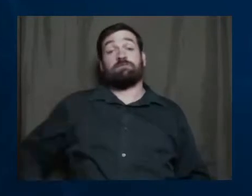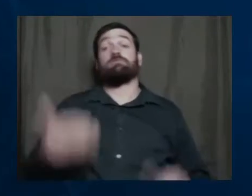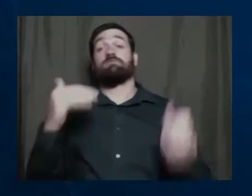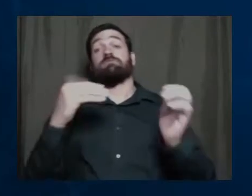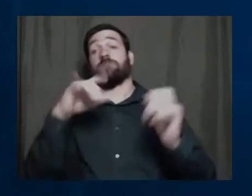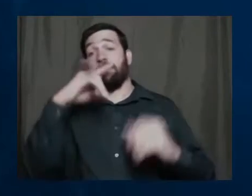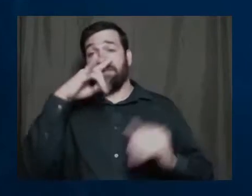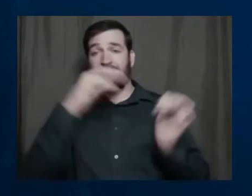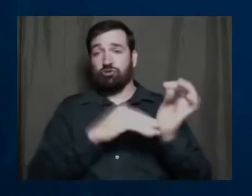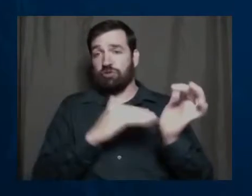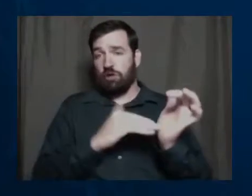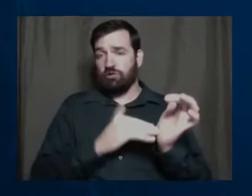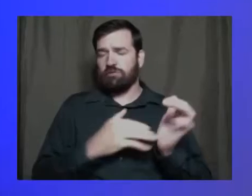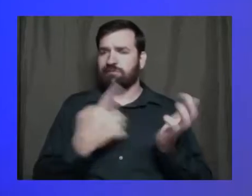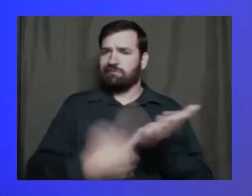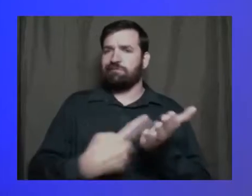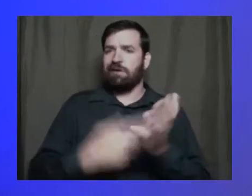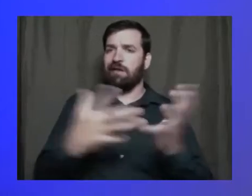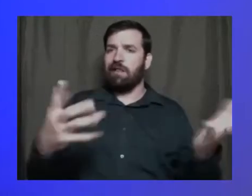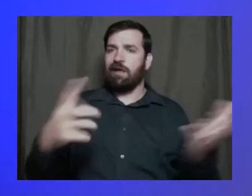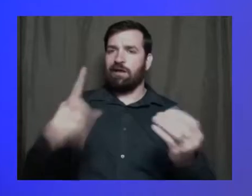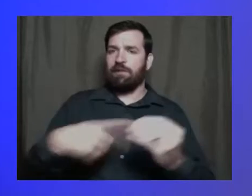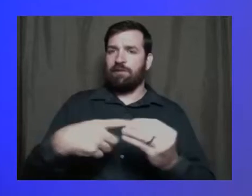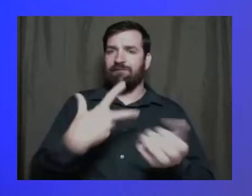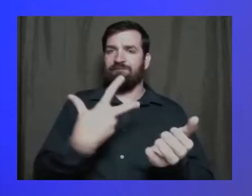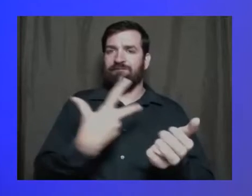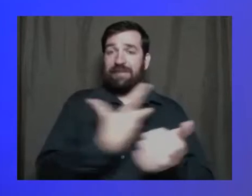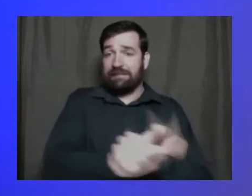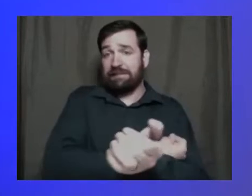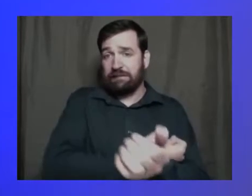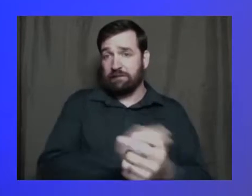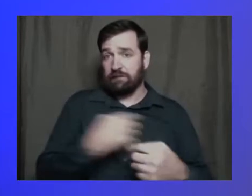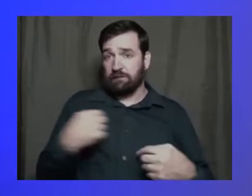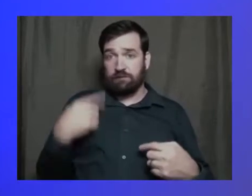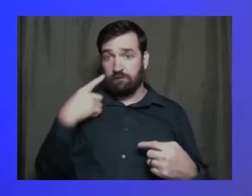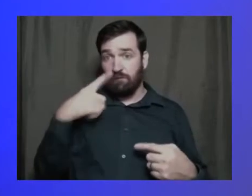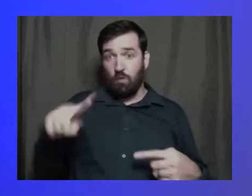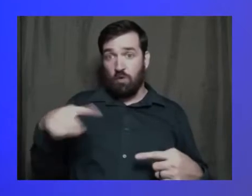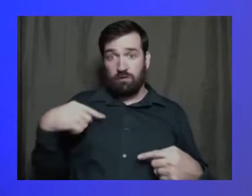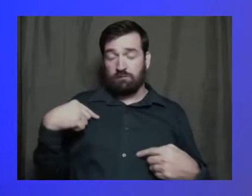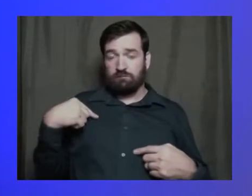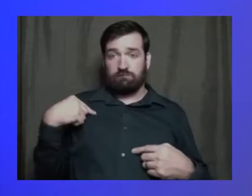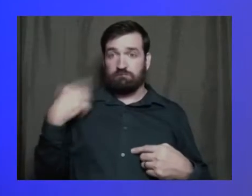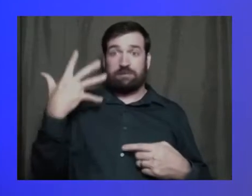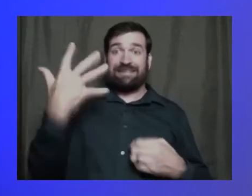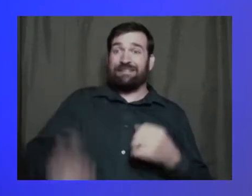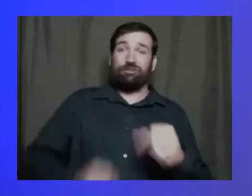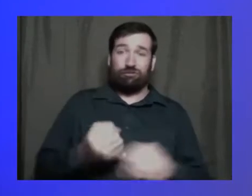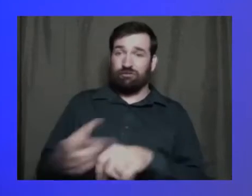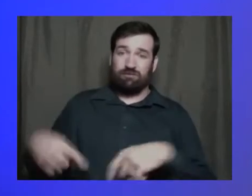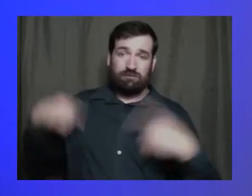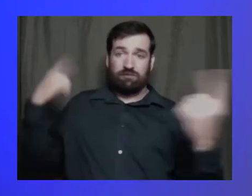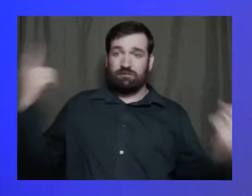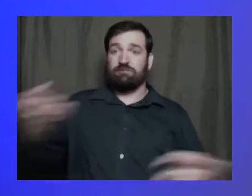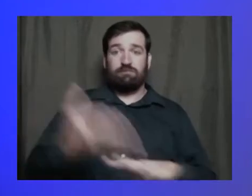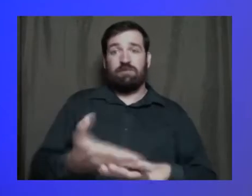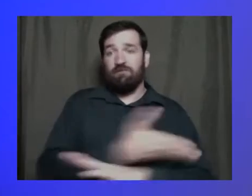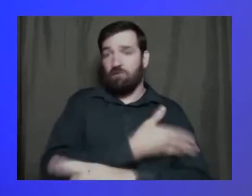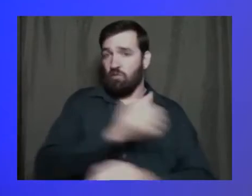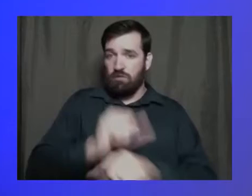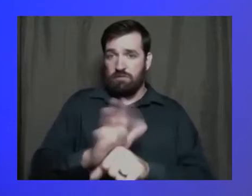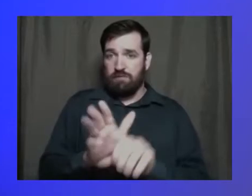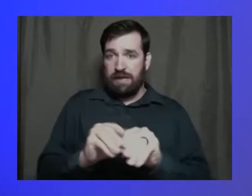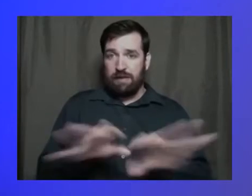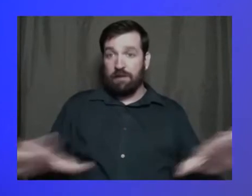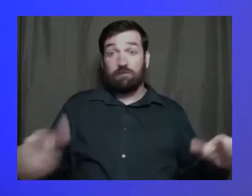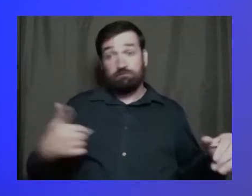about vaccines. We've been talking about vaccines for ages, long before the pandemic, and we are happy to